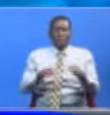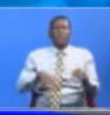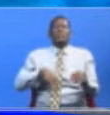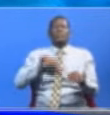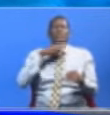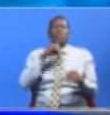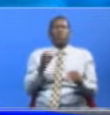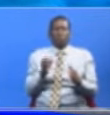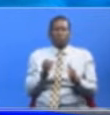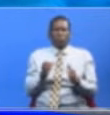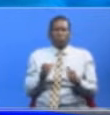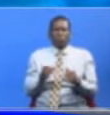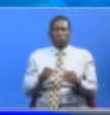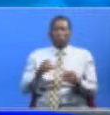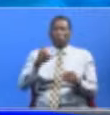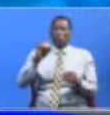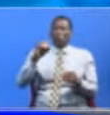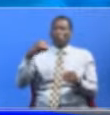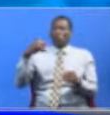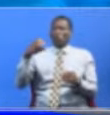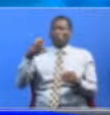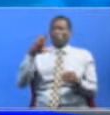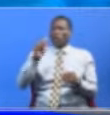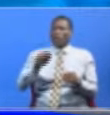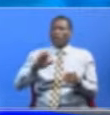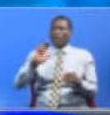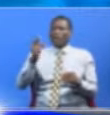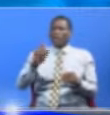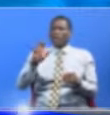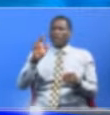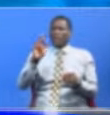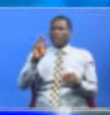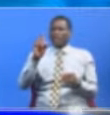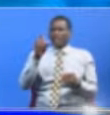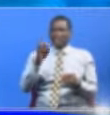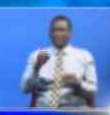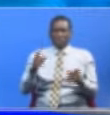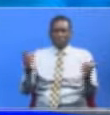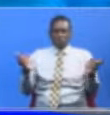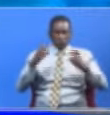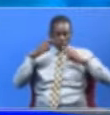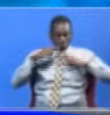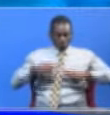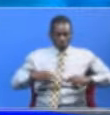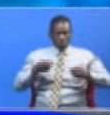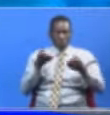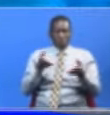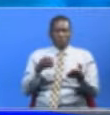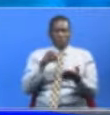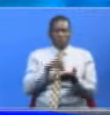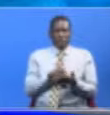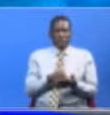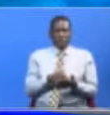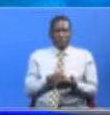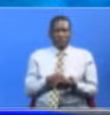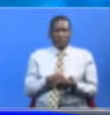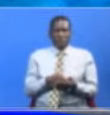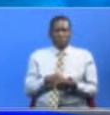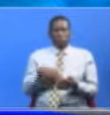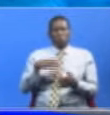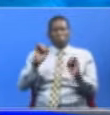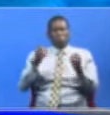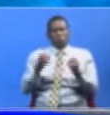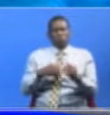General Francis Ogola, Kenya's Chief of Defense Forces. We take another quick commercial break. We are back shortly with more news for you.